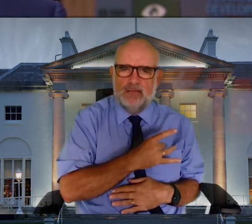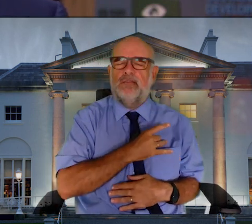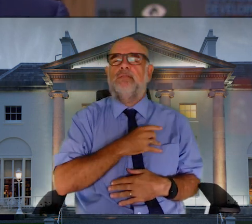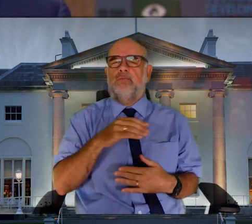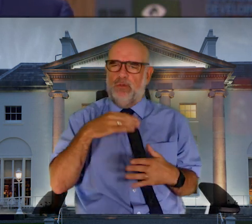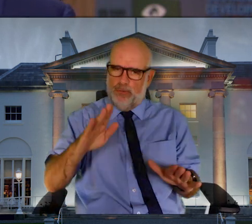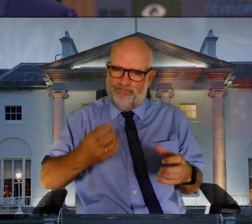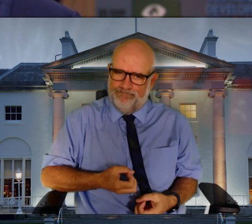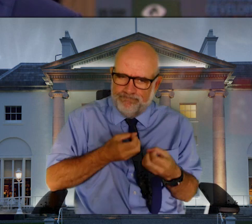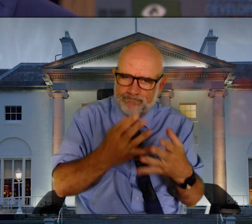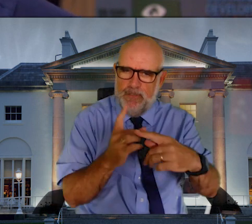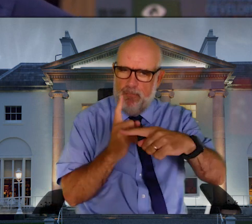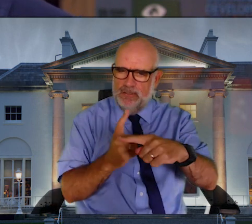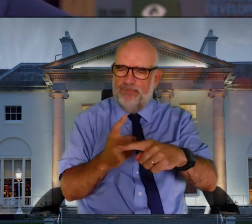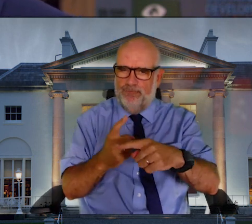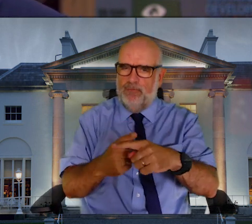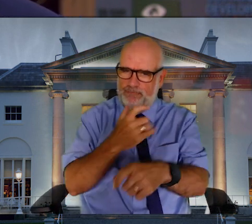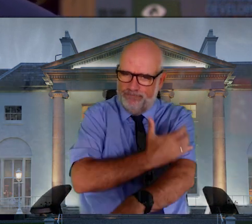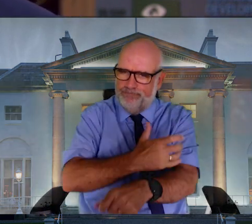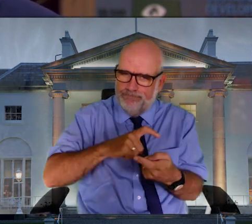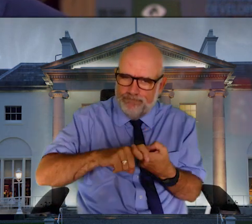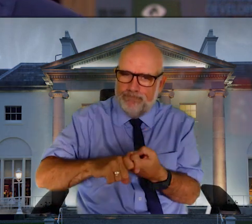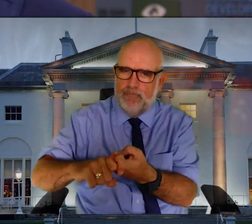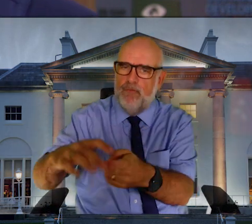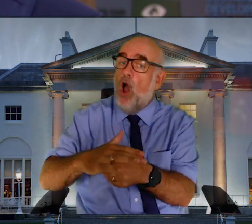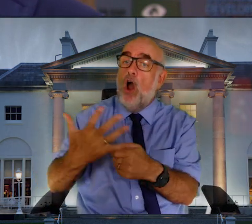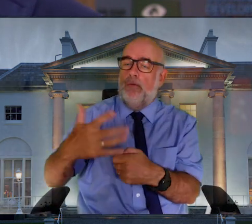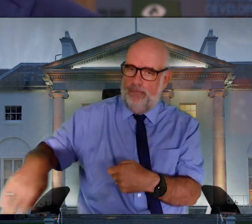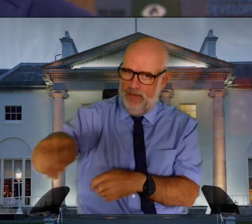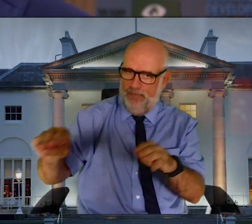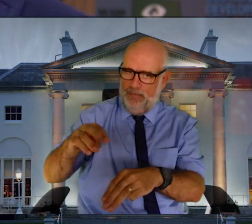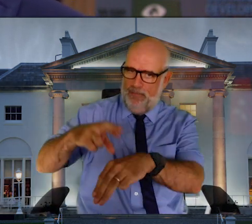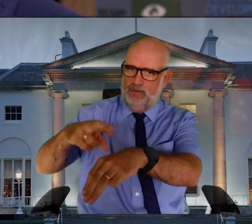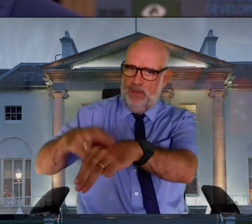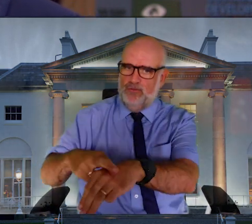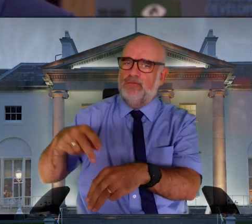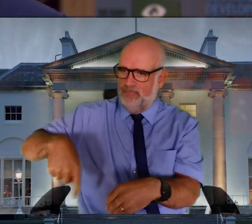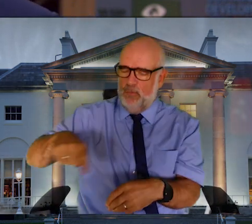kindness, that we make a positive, lasting contribution for the betterment of our